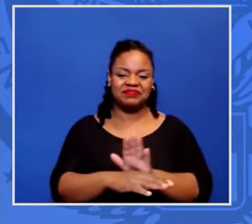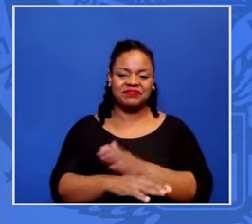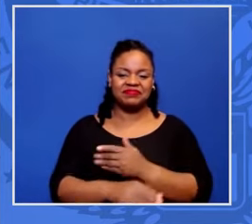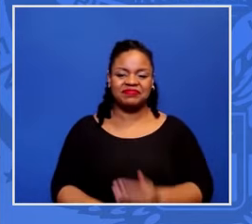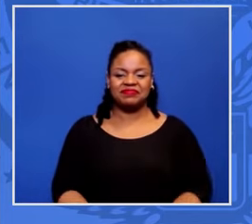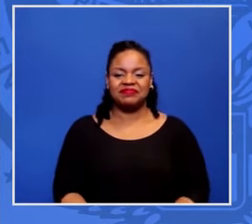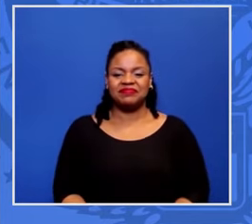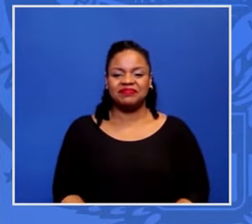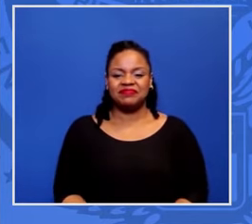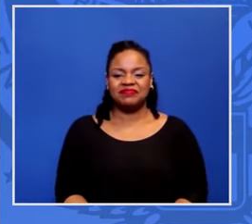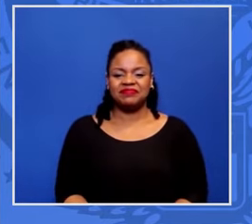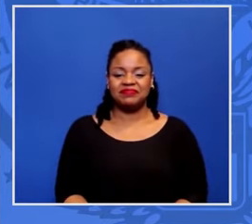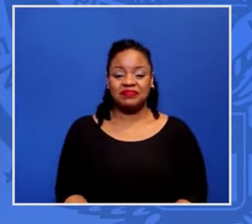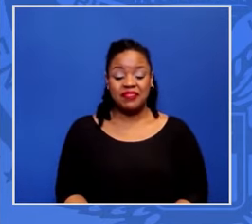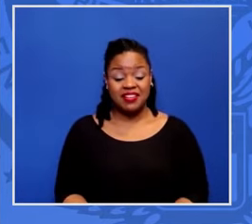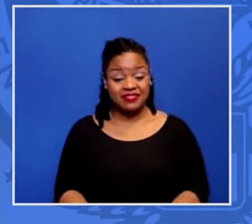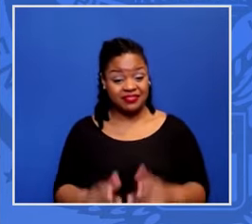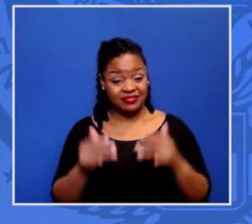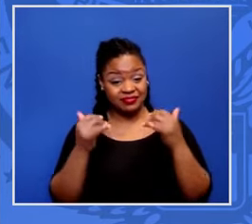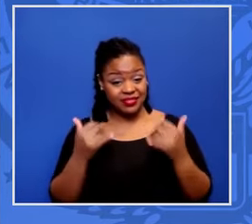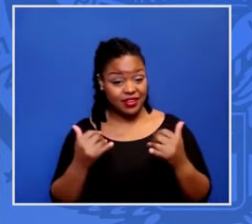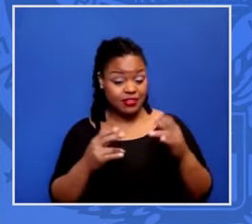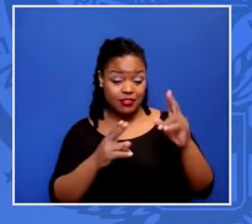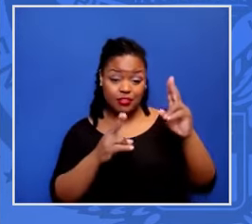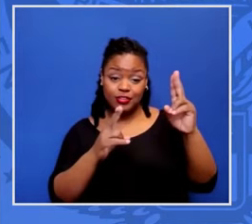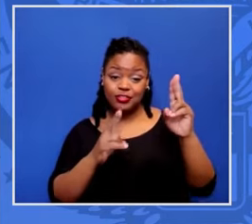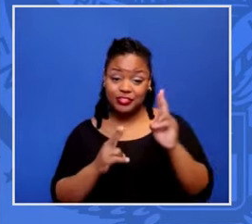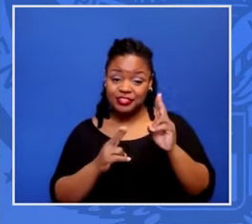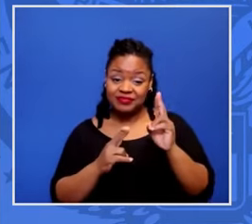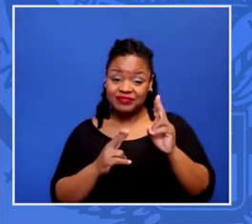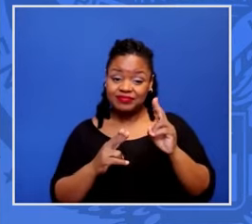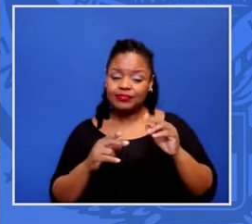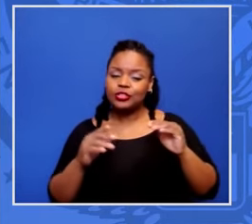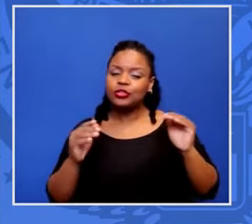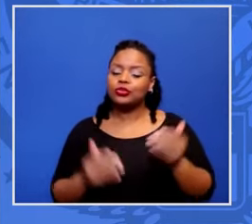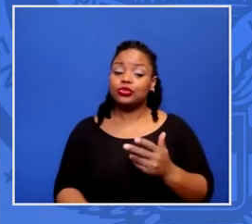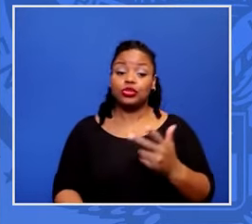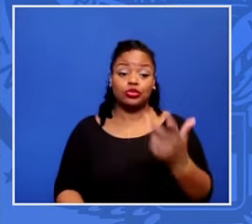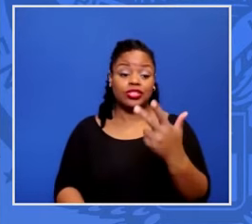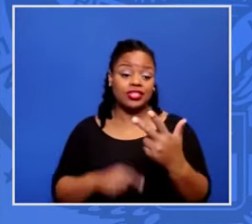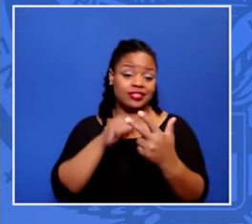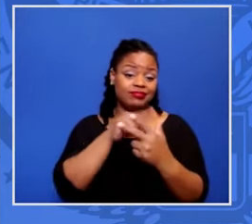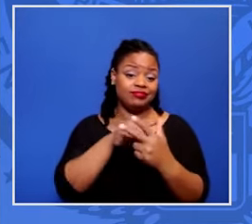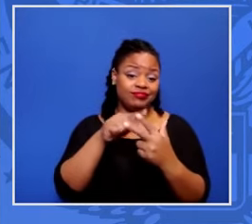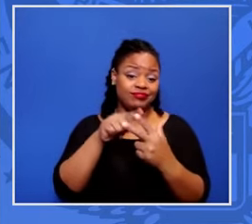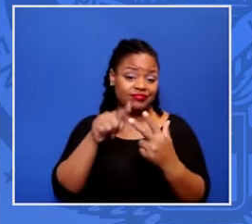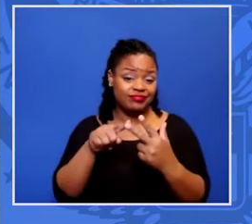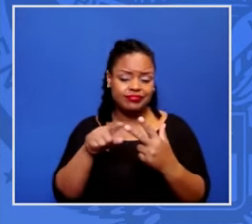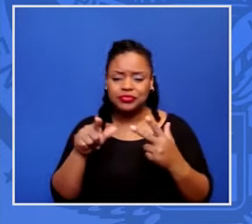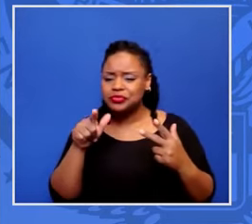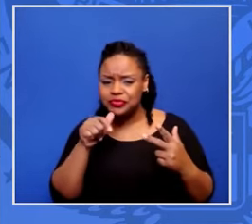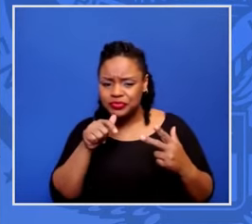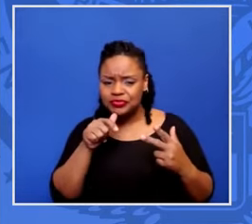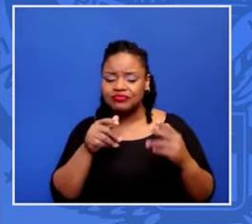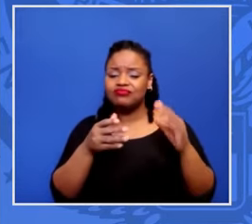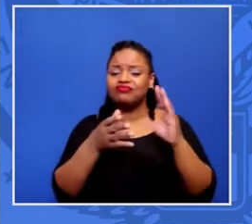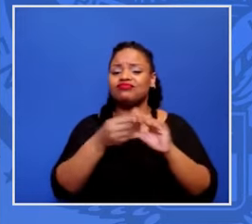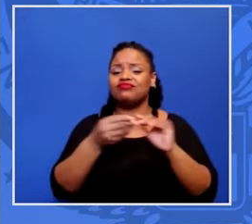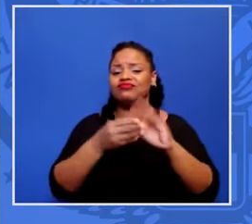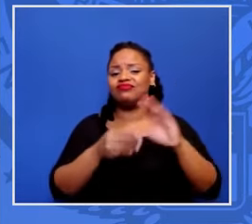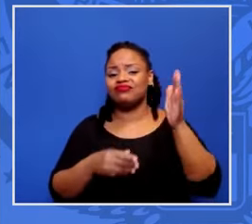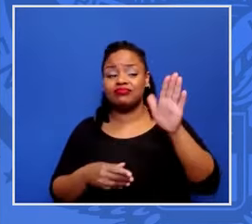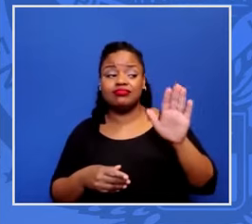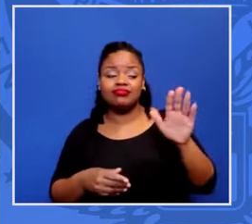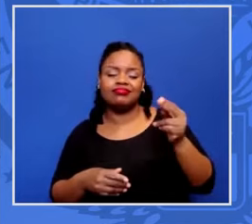Now it's my honor to introduce three people to offer their reflections on what today meant to them and to our